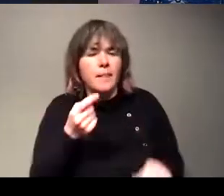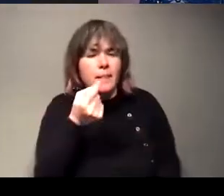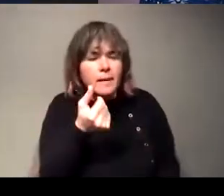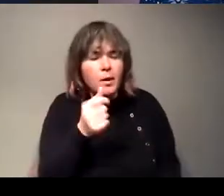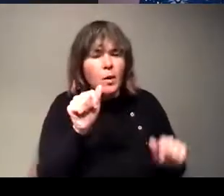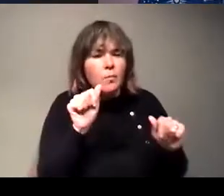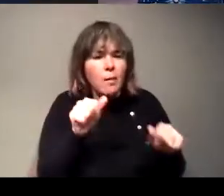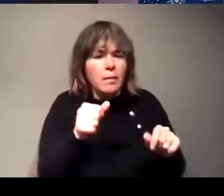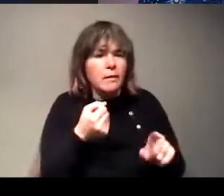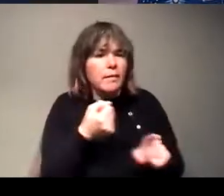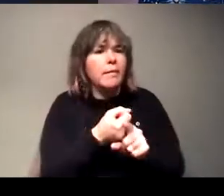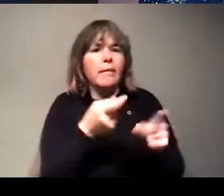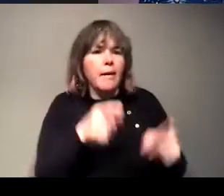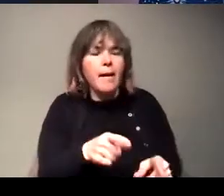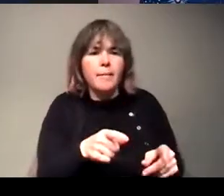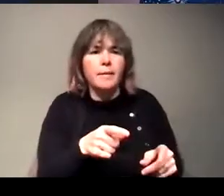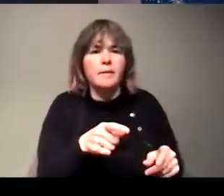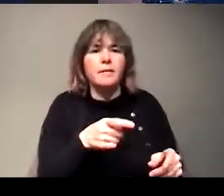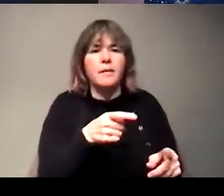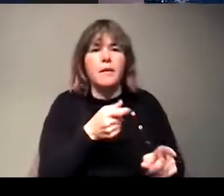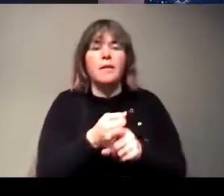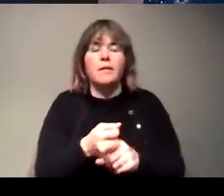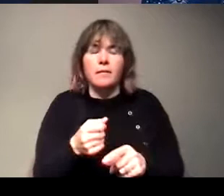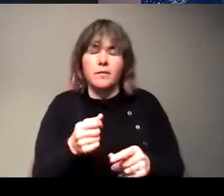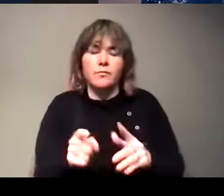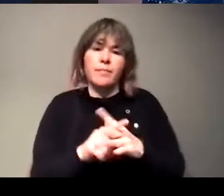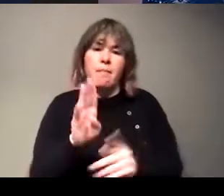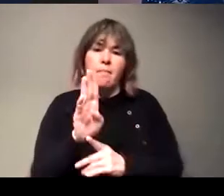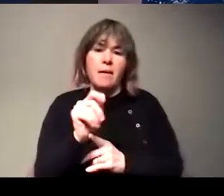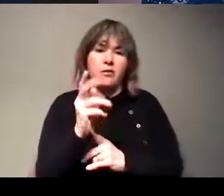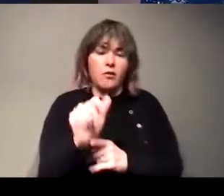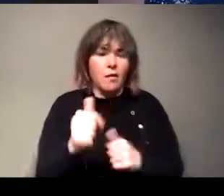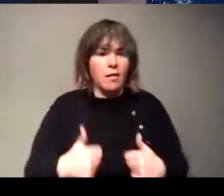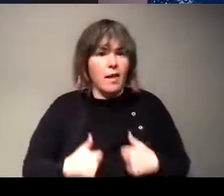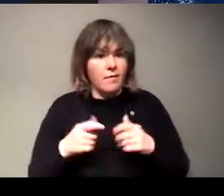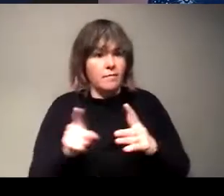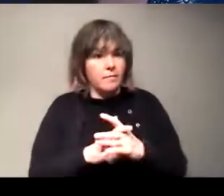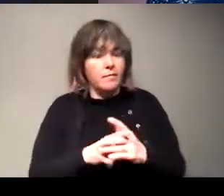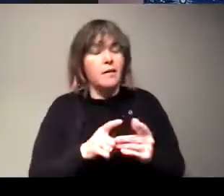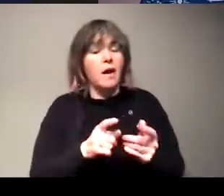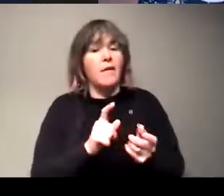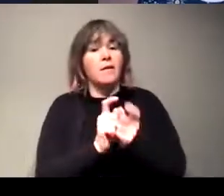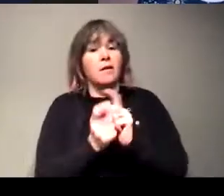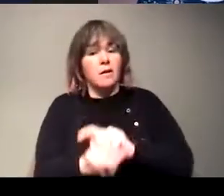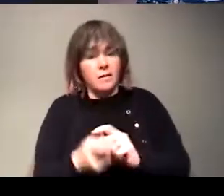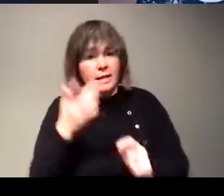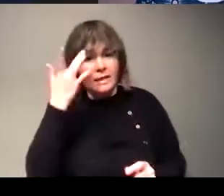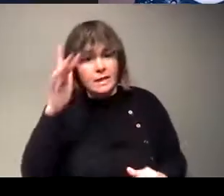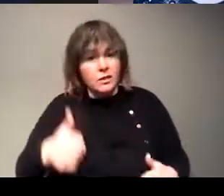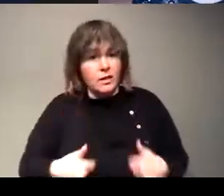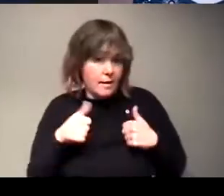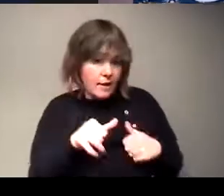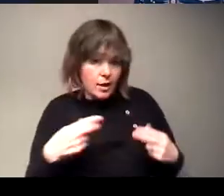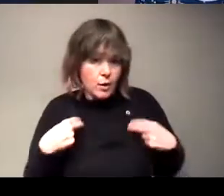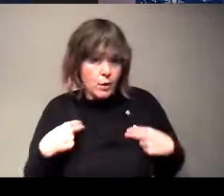have intelligent, to have, you know, bacterial life arise, let alone intelligent life like a humanoid. I do think